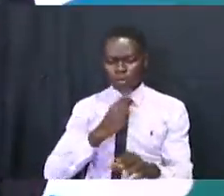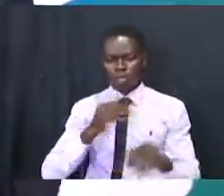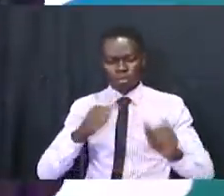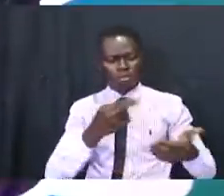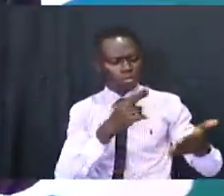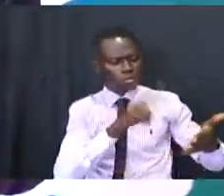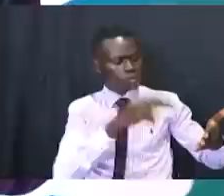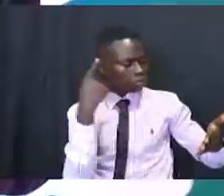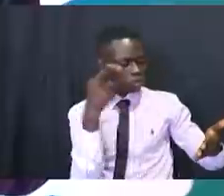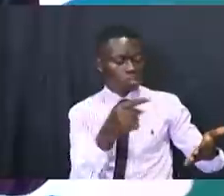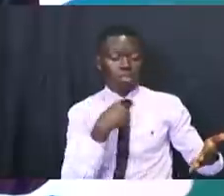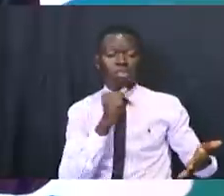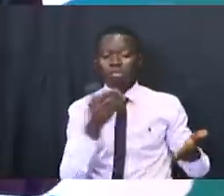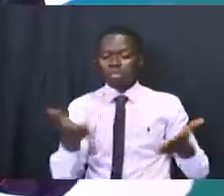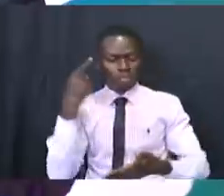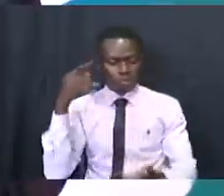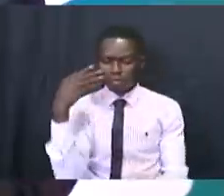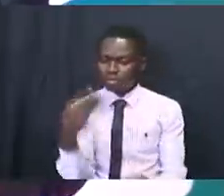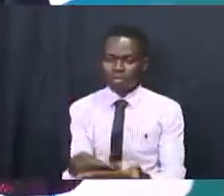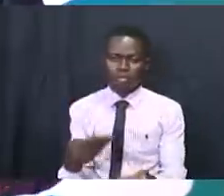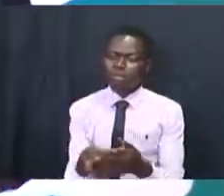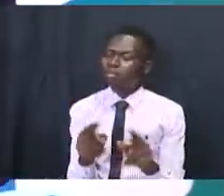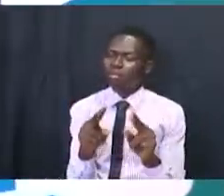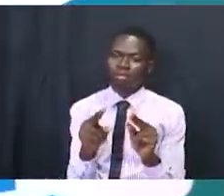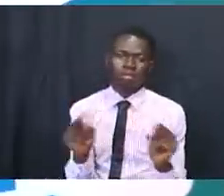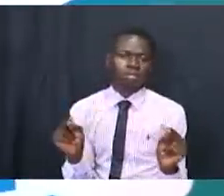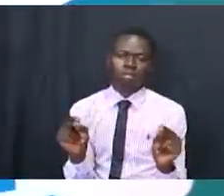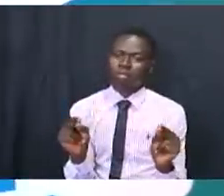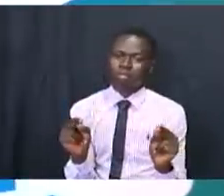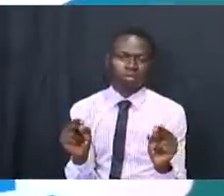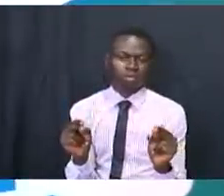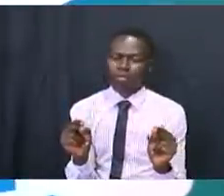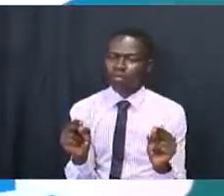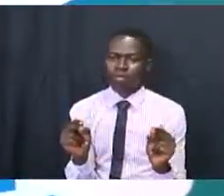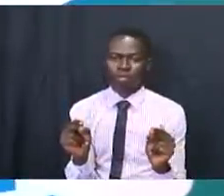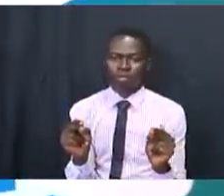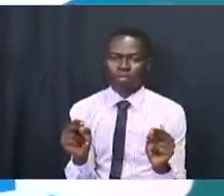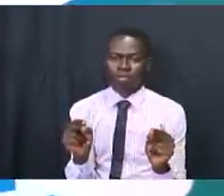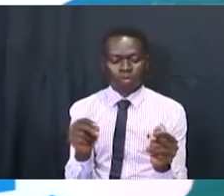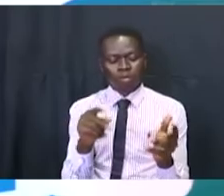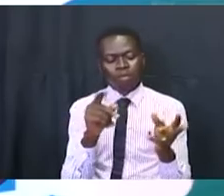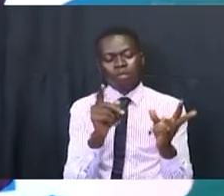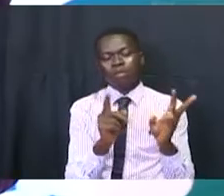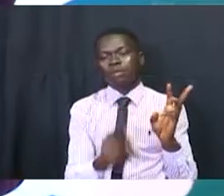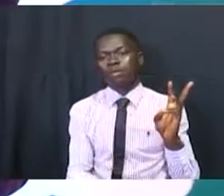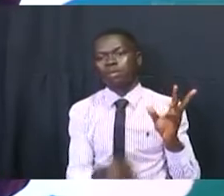writing. I'm not here for money. The sixth point.